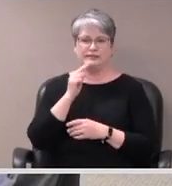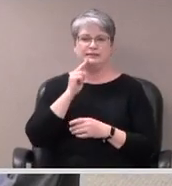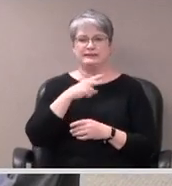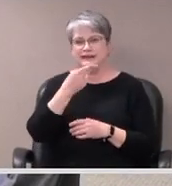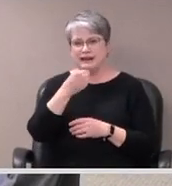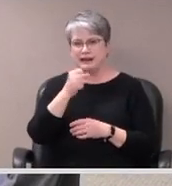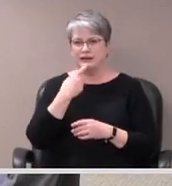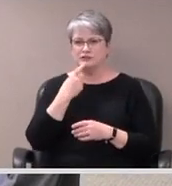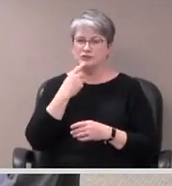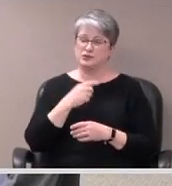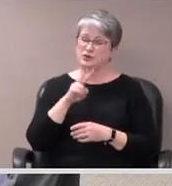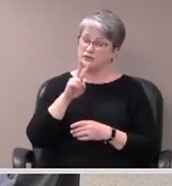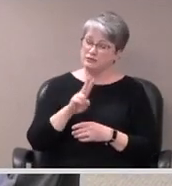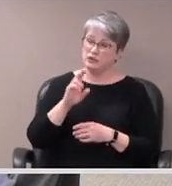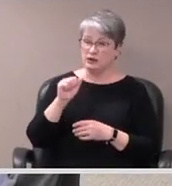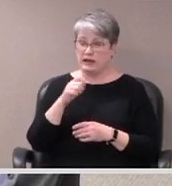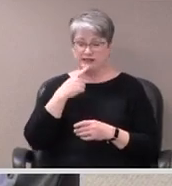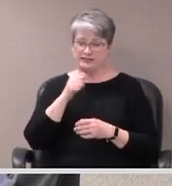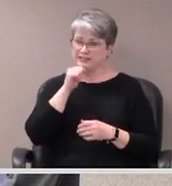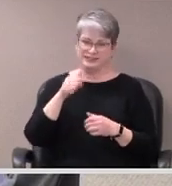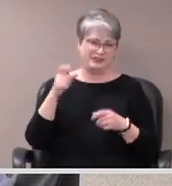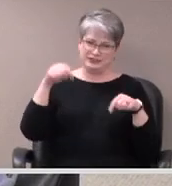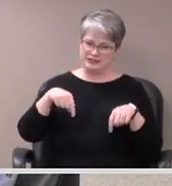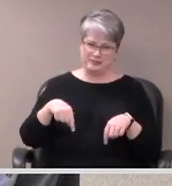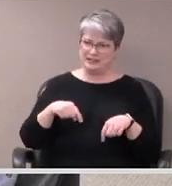Atkins, but she was unable to be here tonight.